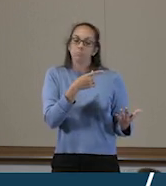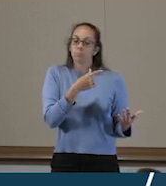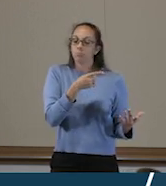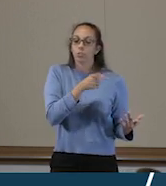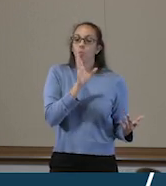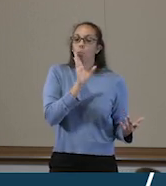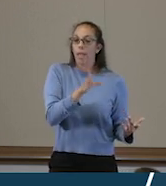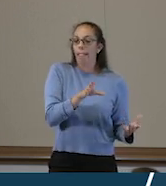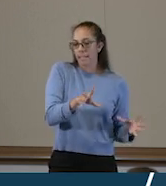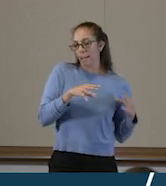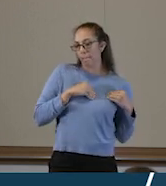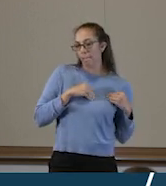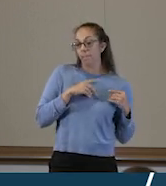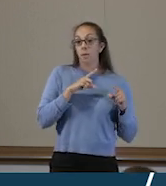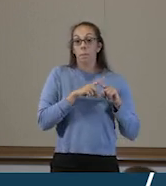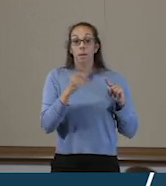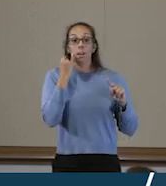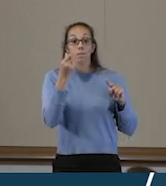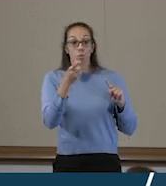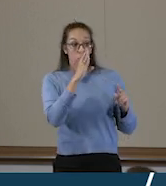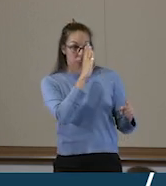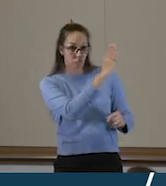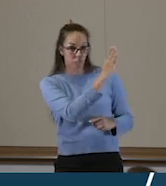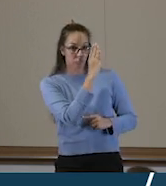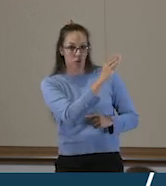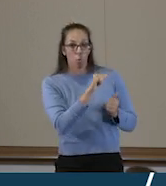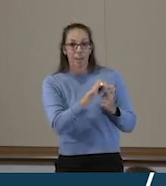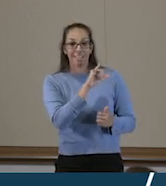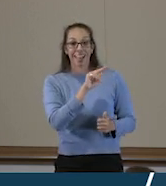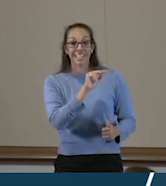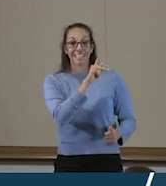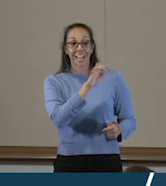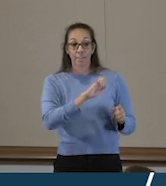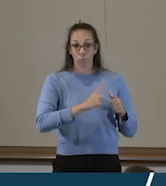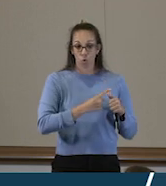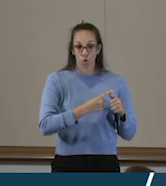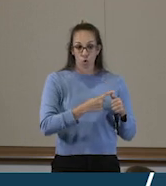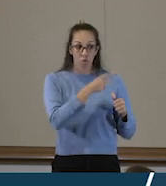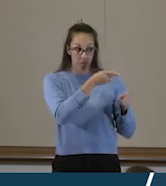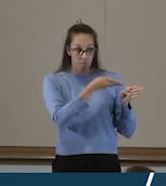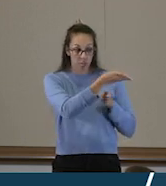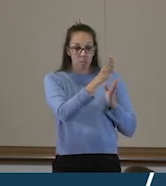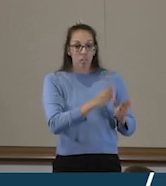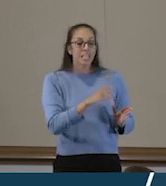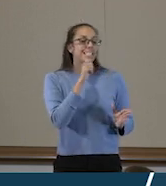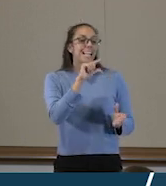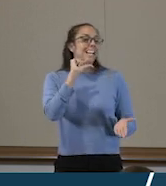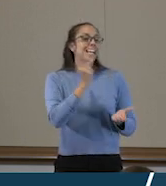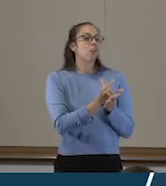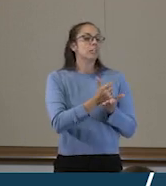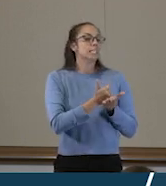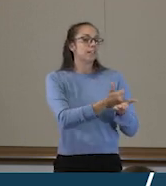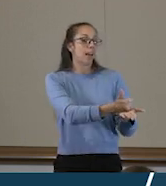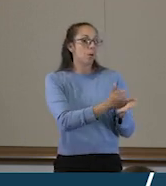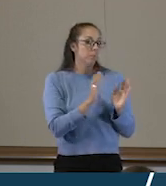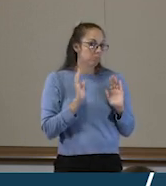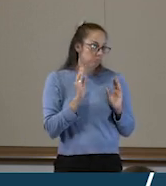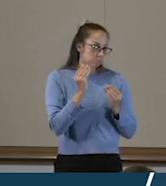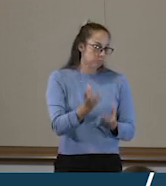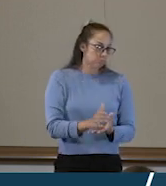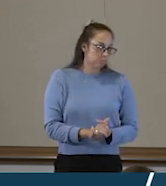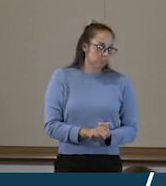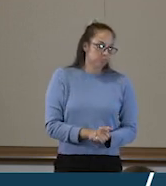say that you talking to an intake specialist with our intake department is not a guarantee of assistance.